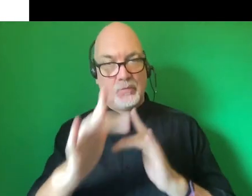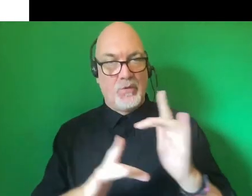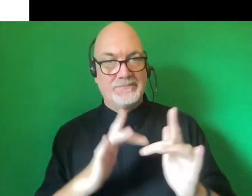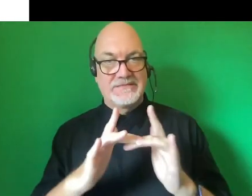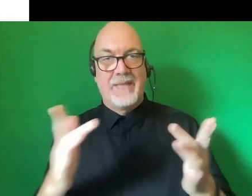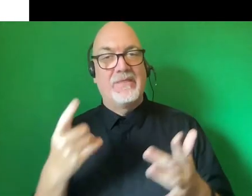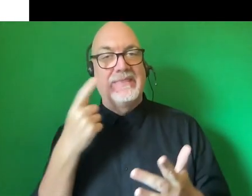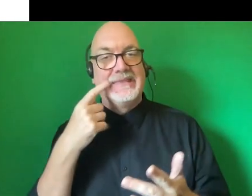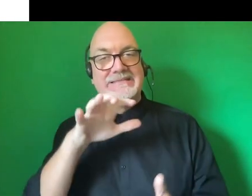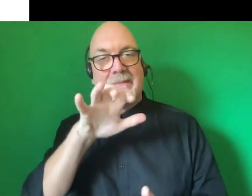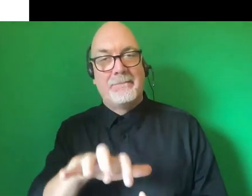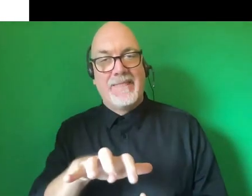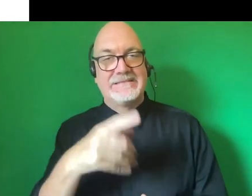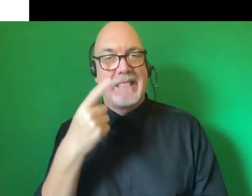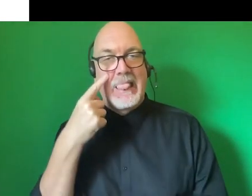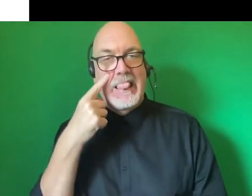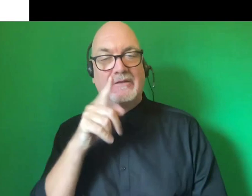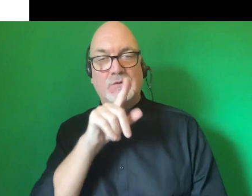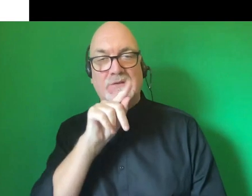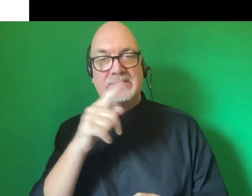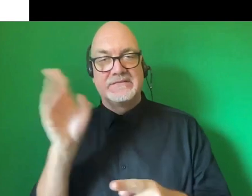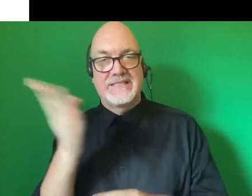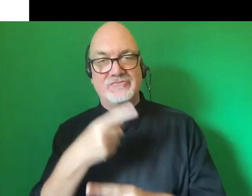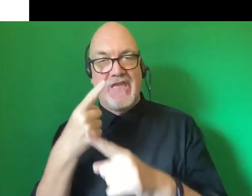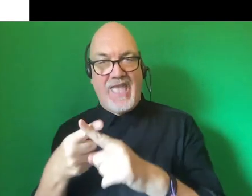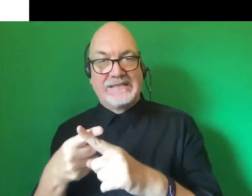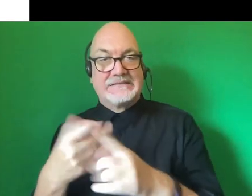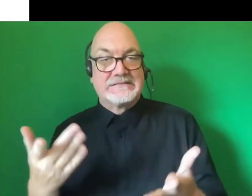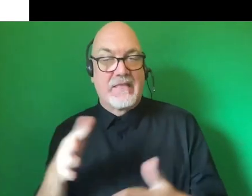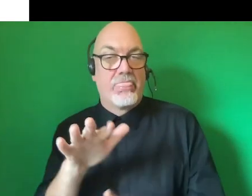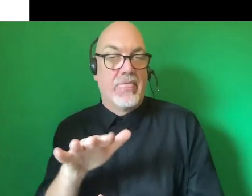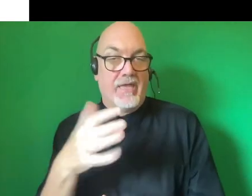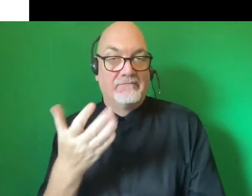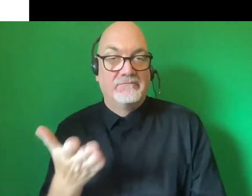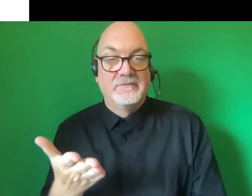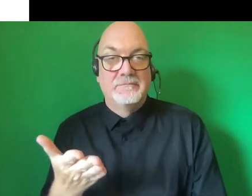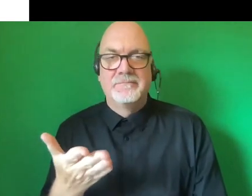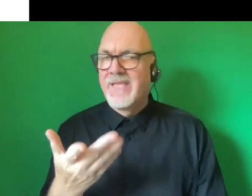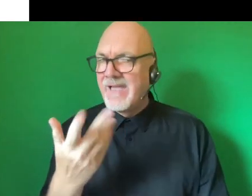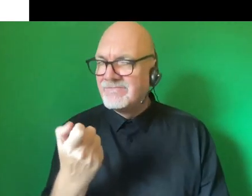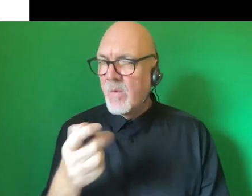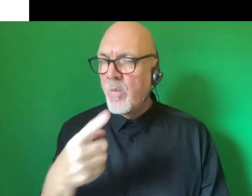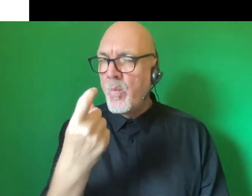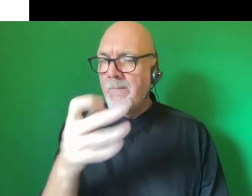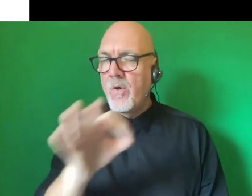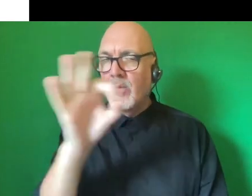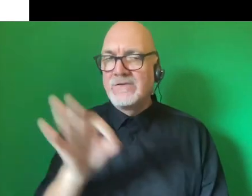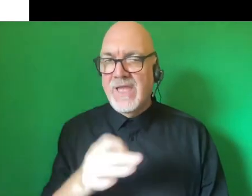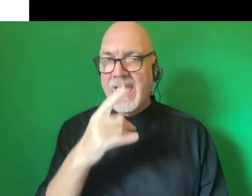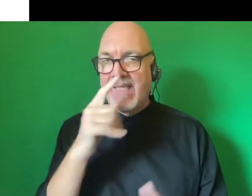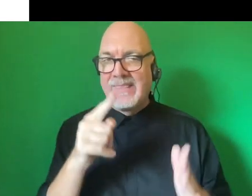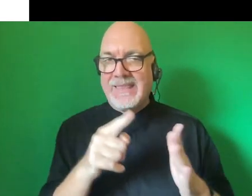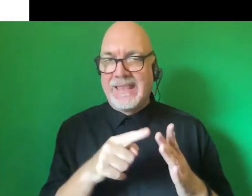ASME, but I suppose the easiest place is to look at on Twitter/X. Brilliant, thank you. And then we've had a question about,